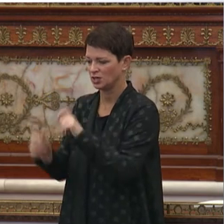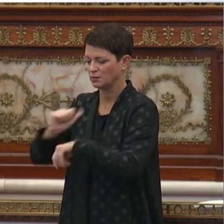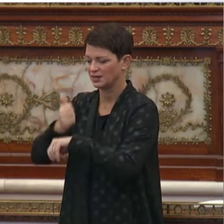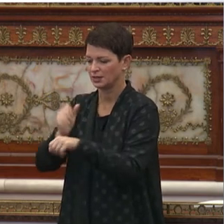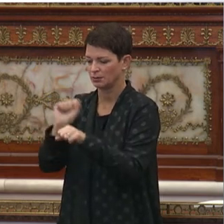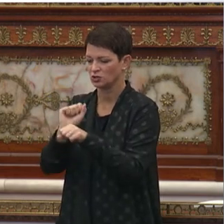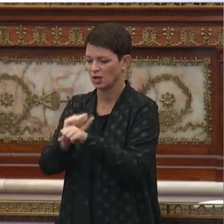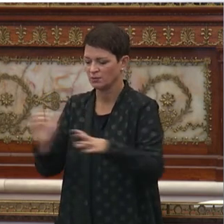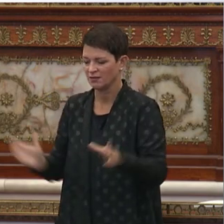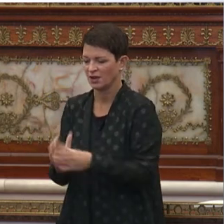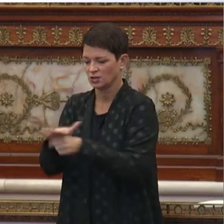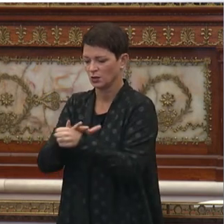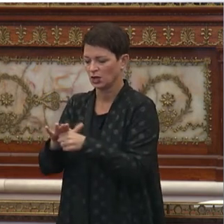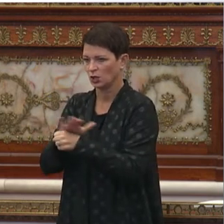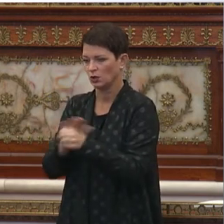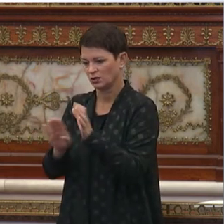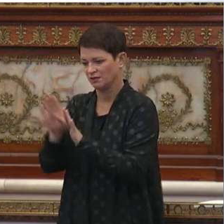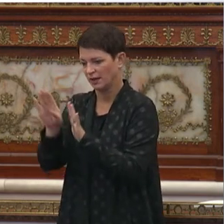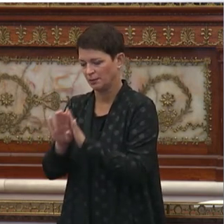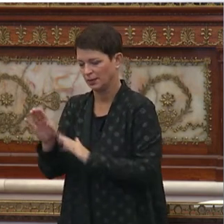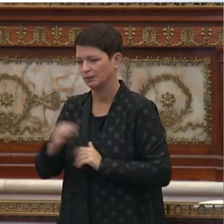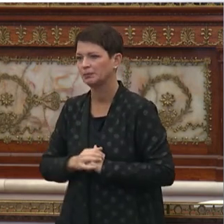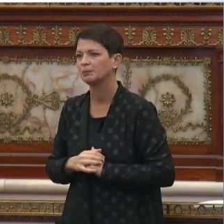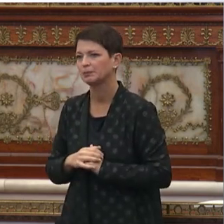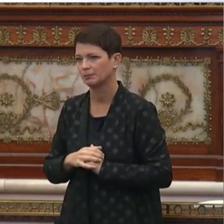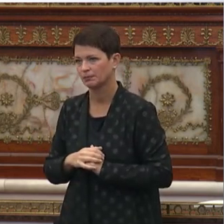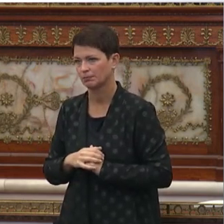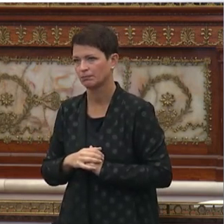and fostering local economic development.